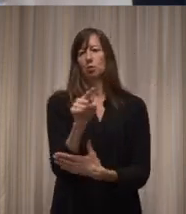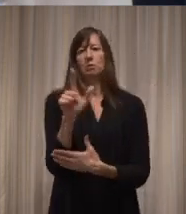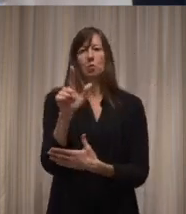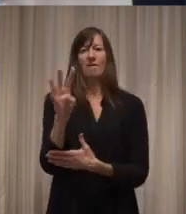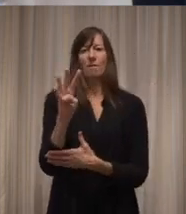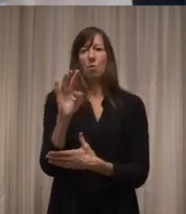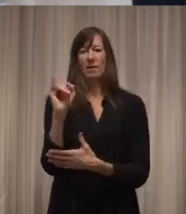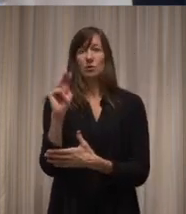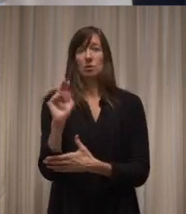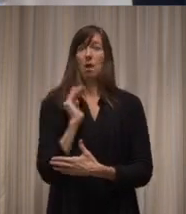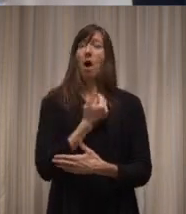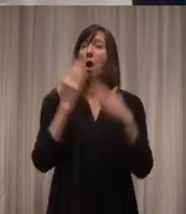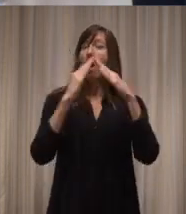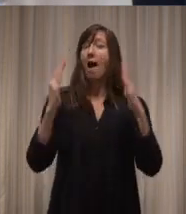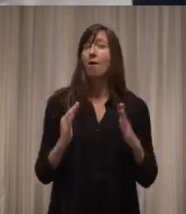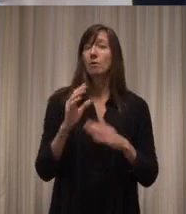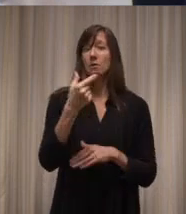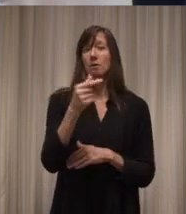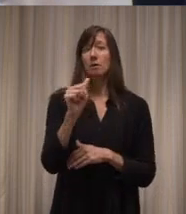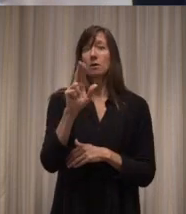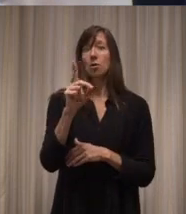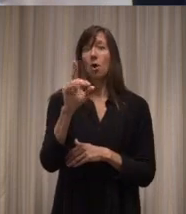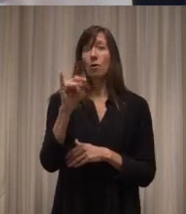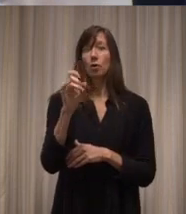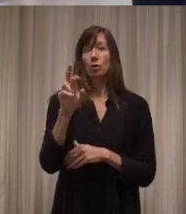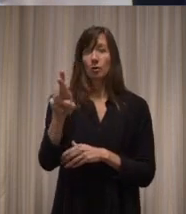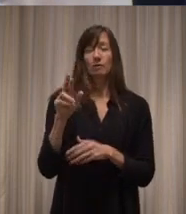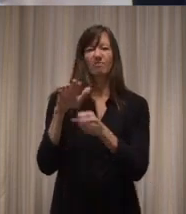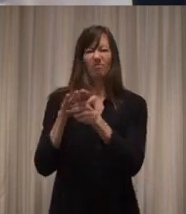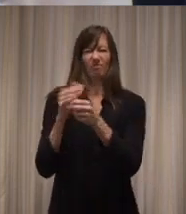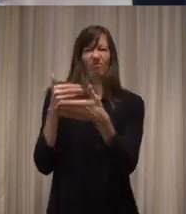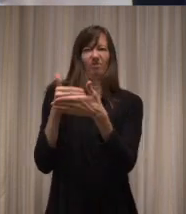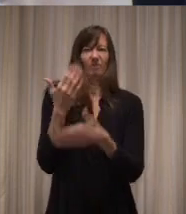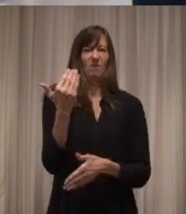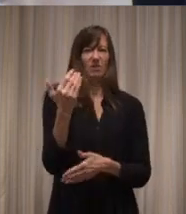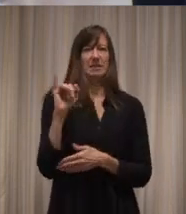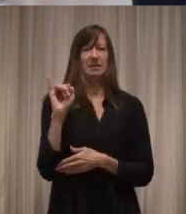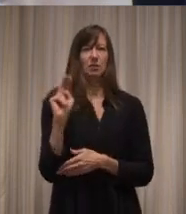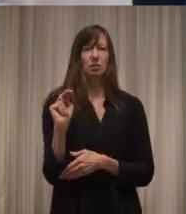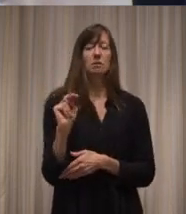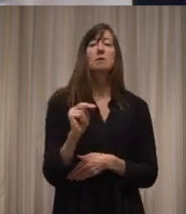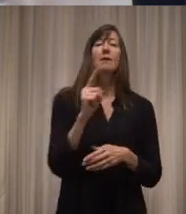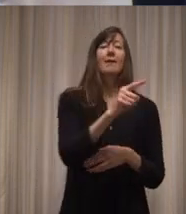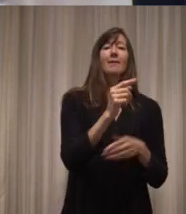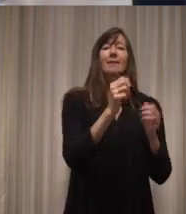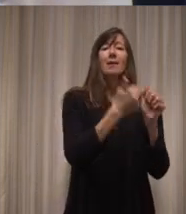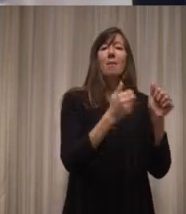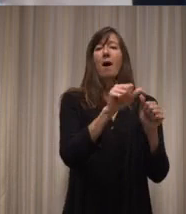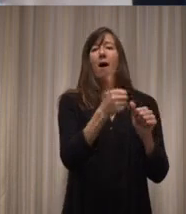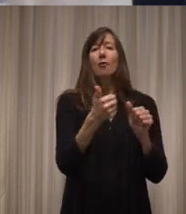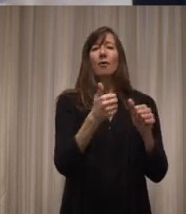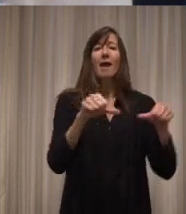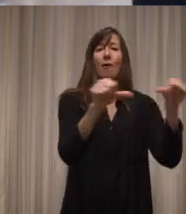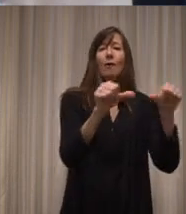in the Gardner area, we were closer to 15. Westward in the county, up in the Catskills, they were approaching 2 feet plus. So